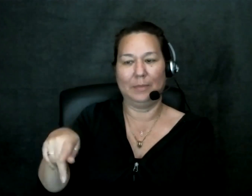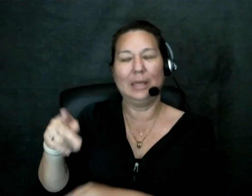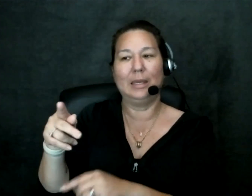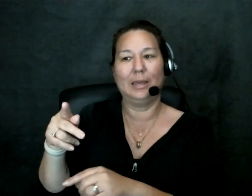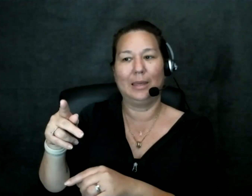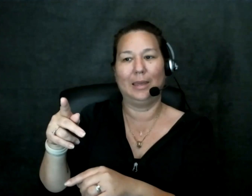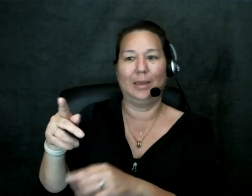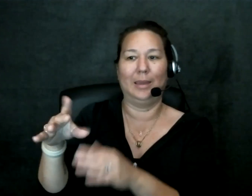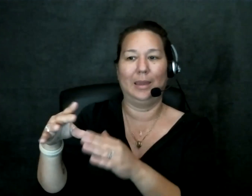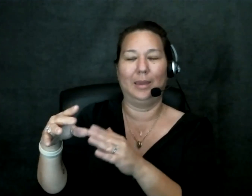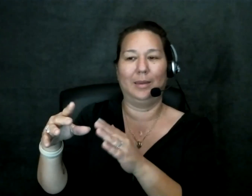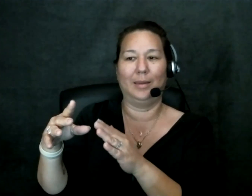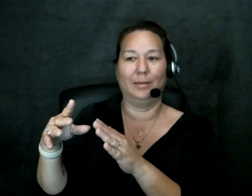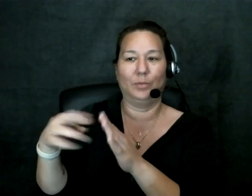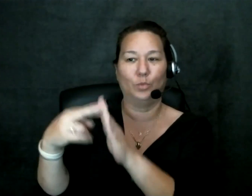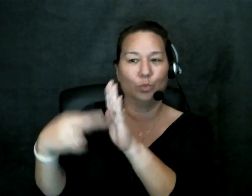outdoors.